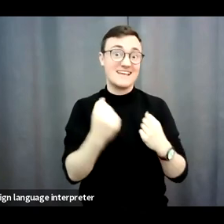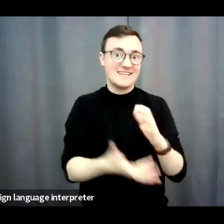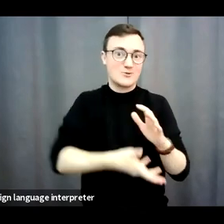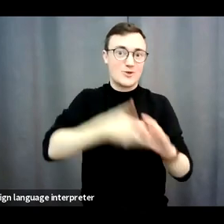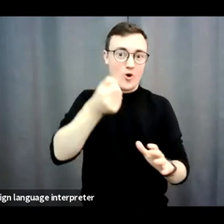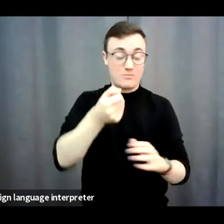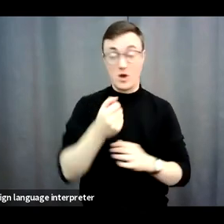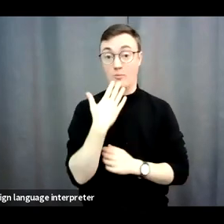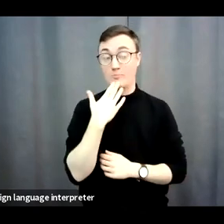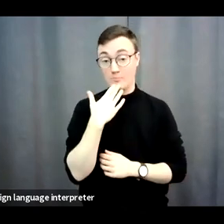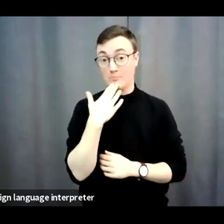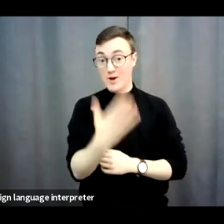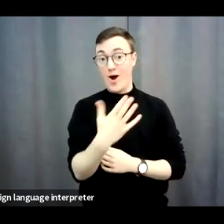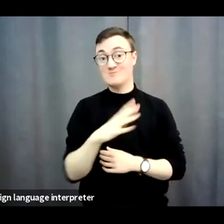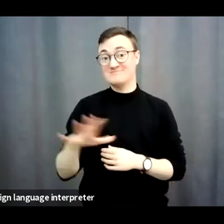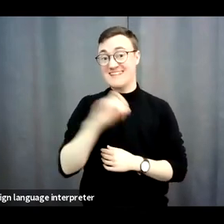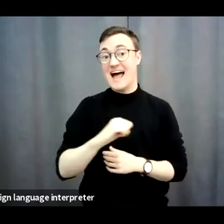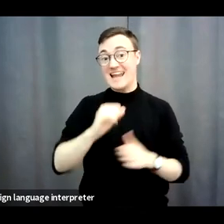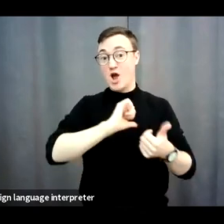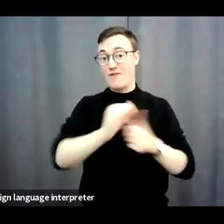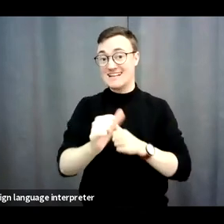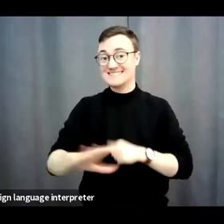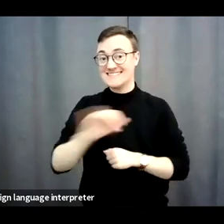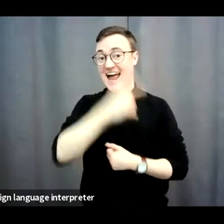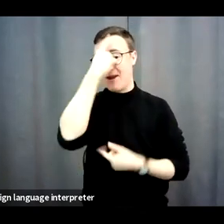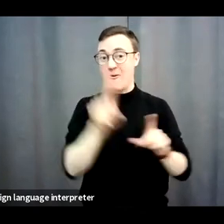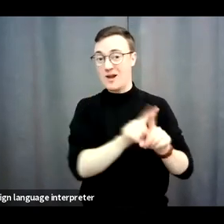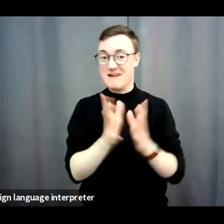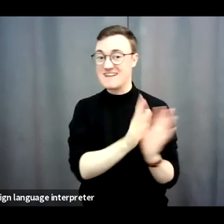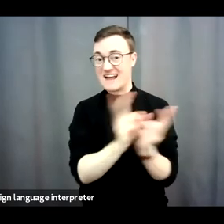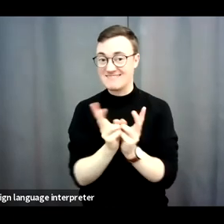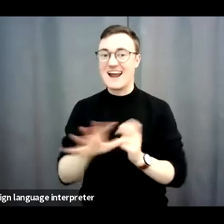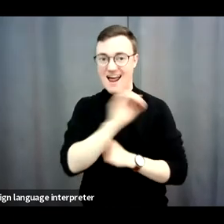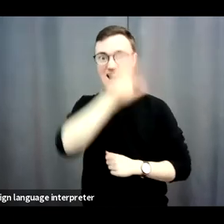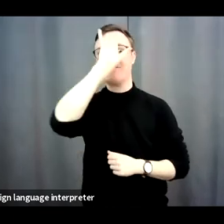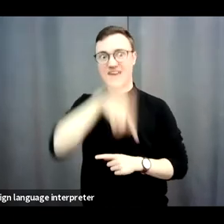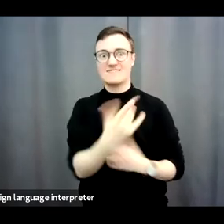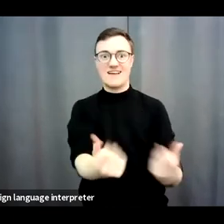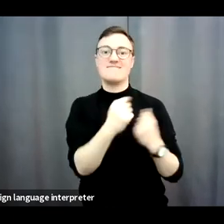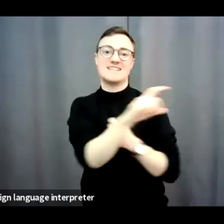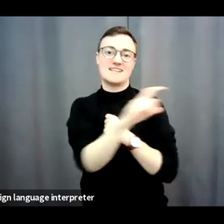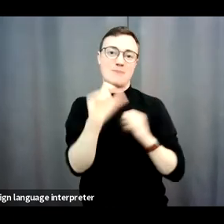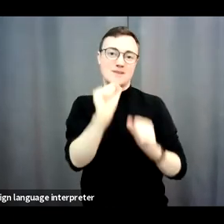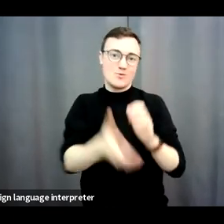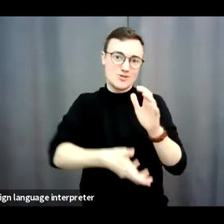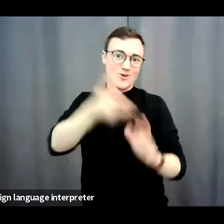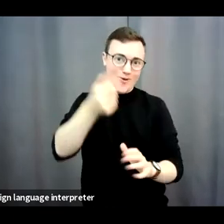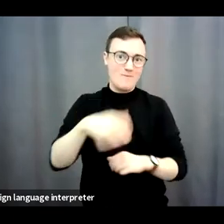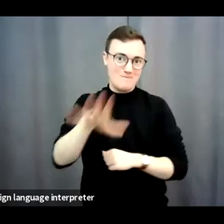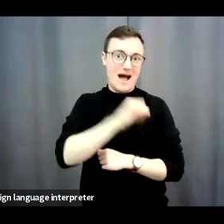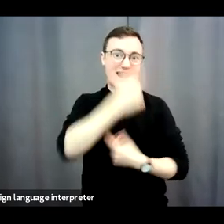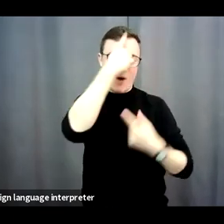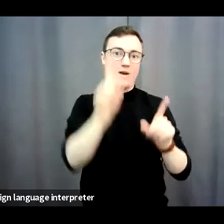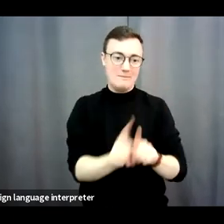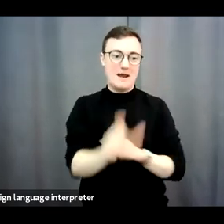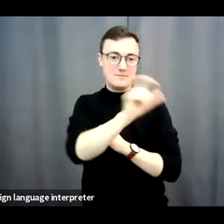can be good in some ways, that it seems that everyone can agree that